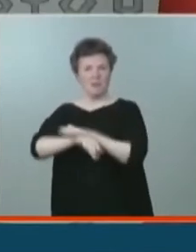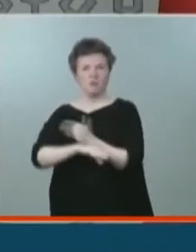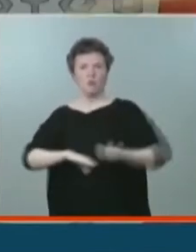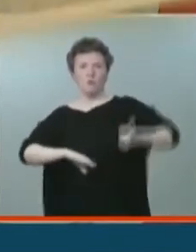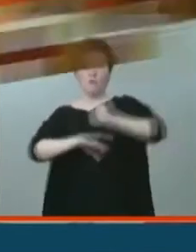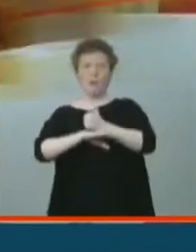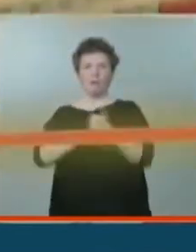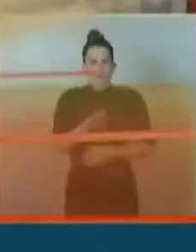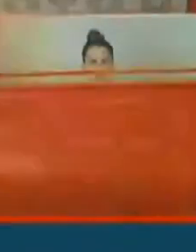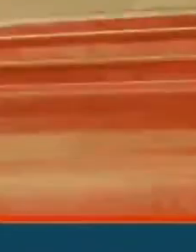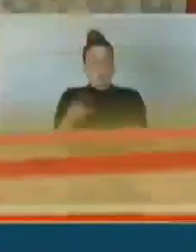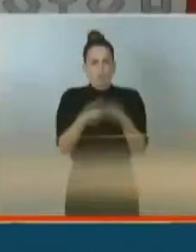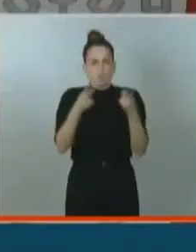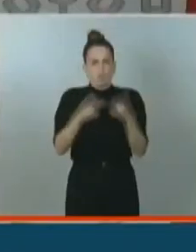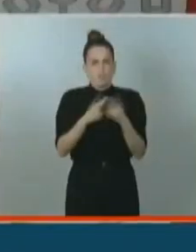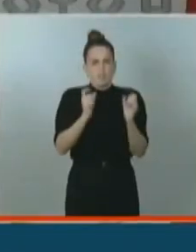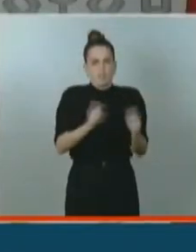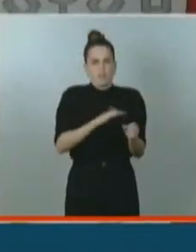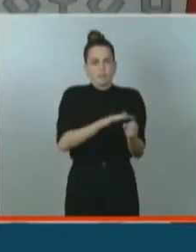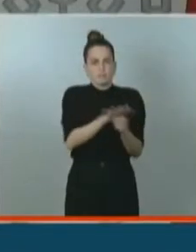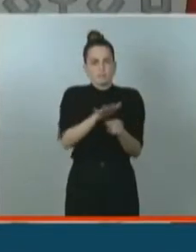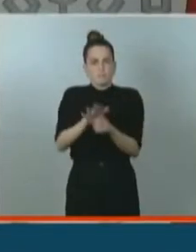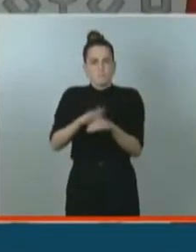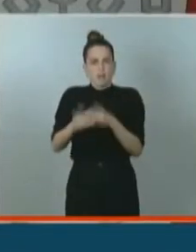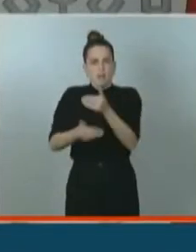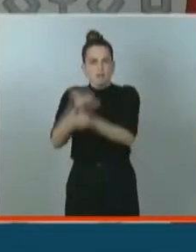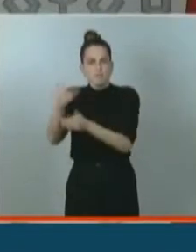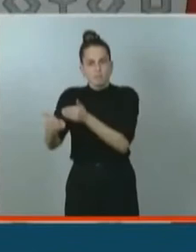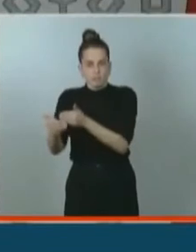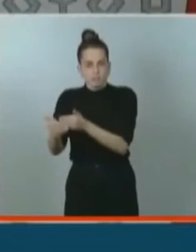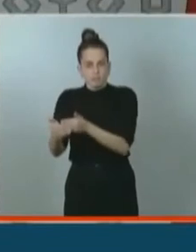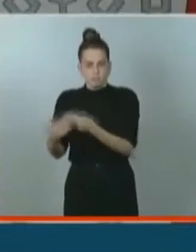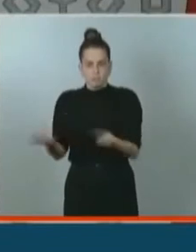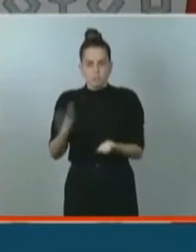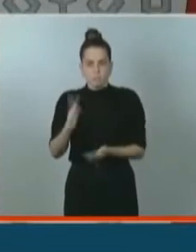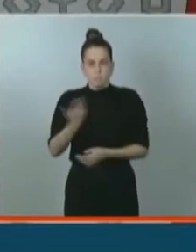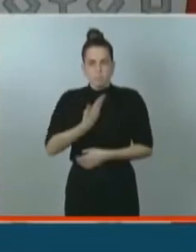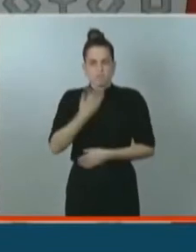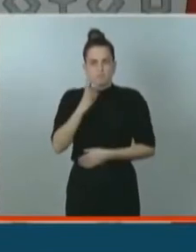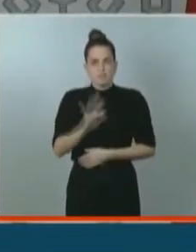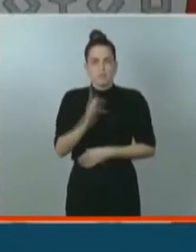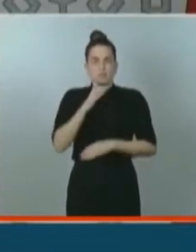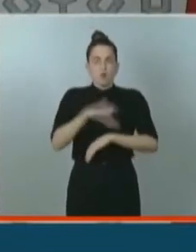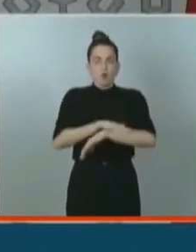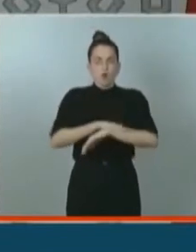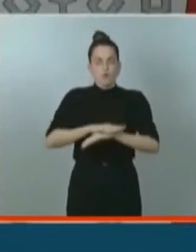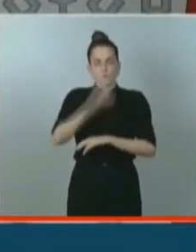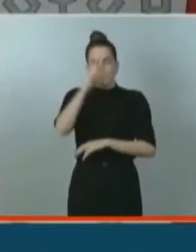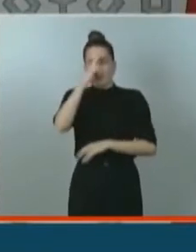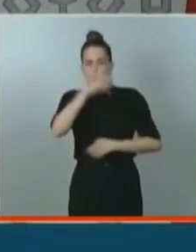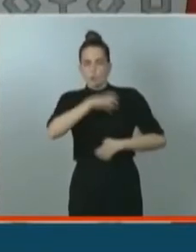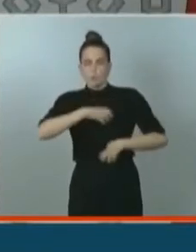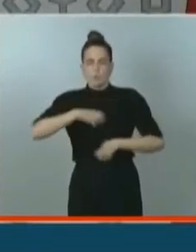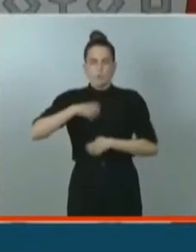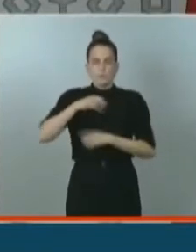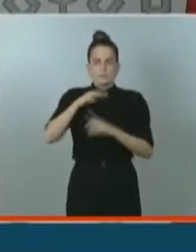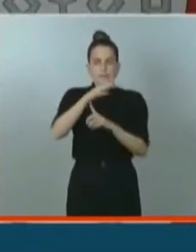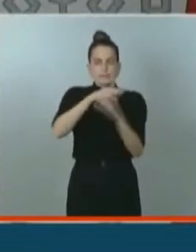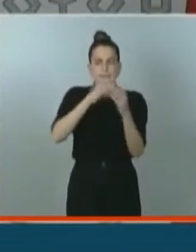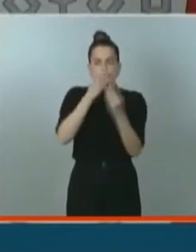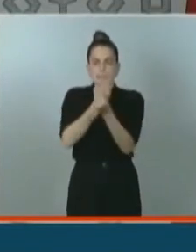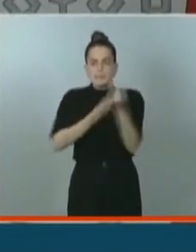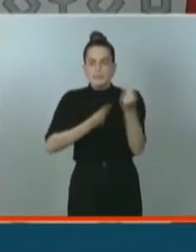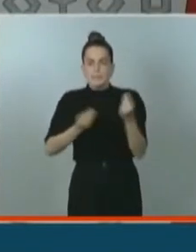this government. The government wishes to unreservedly express its concern about the climate of tension, the climate